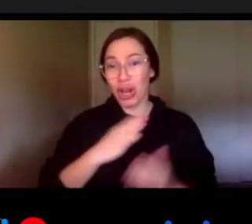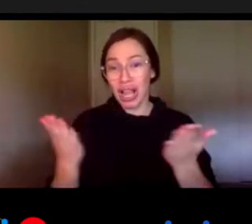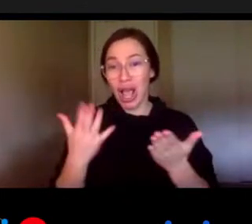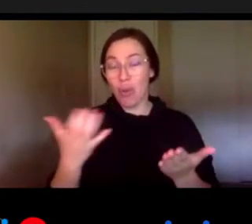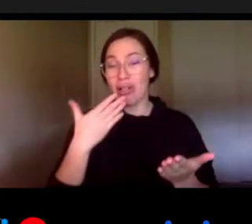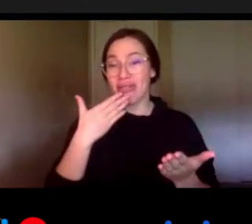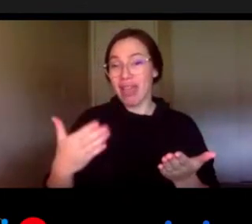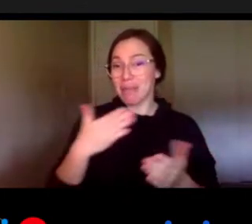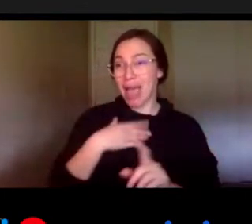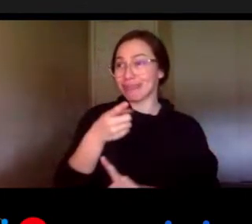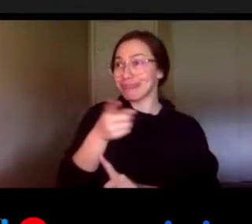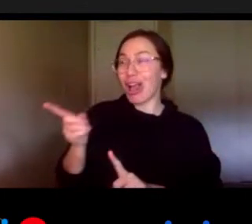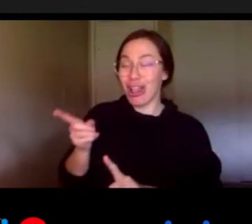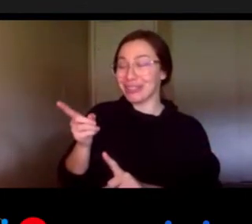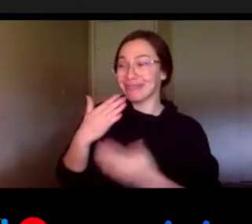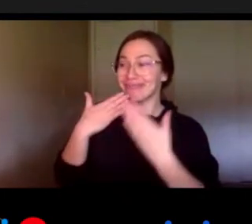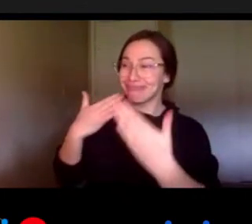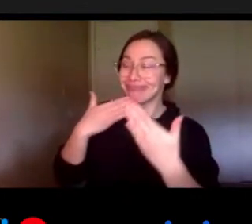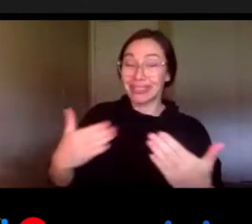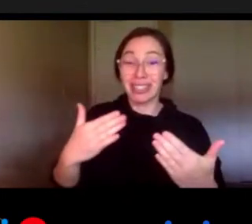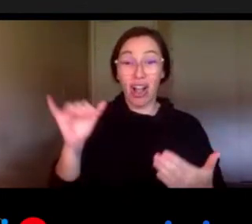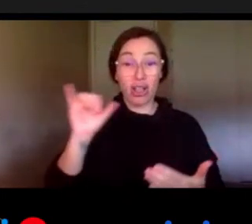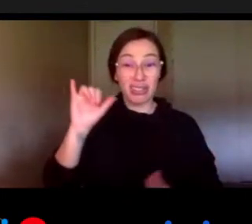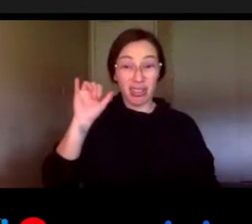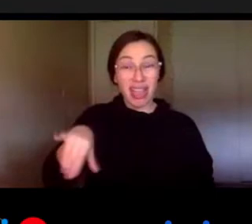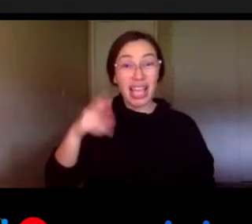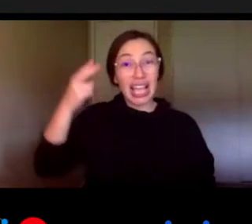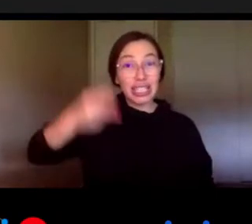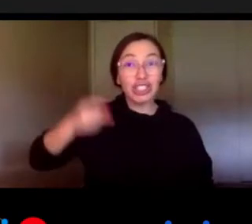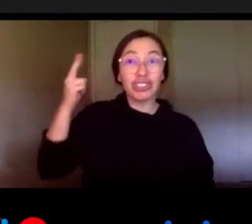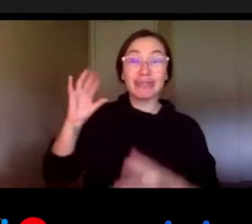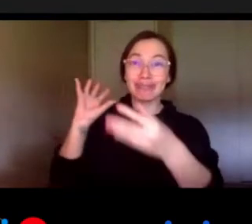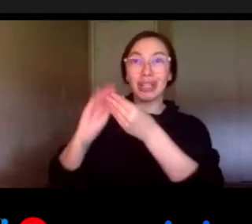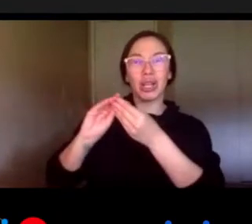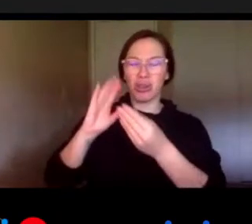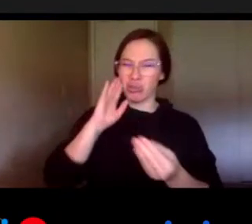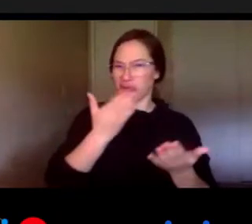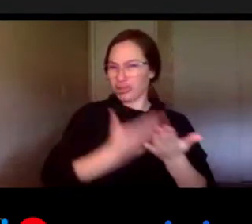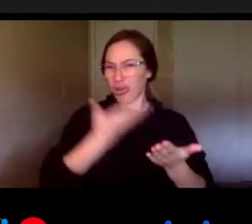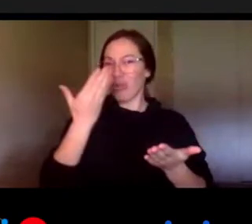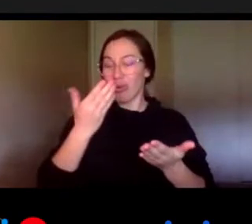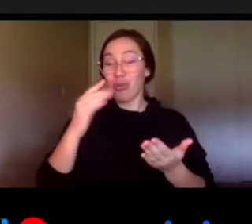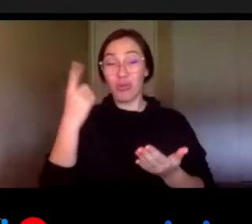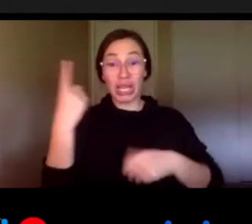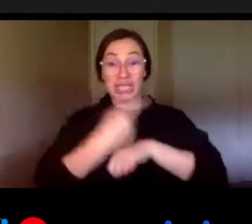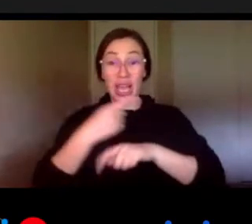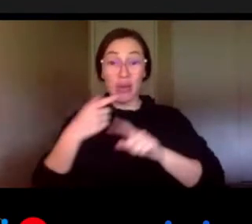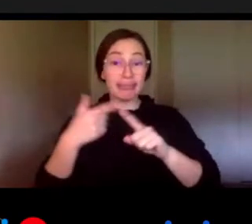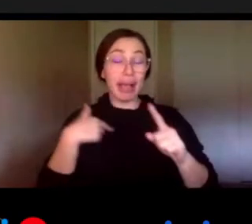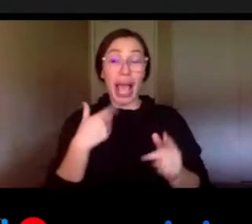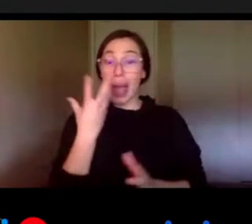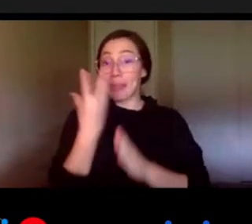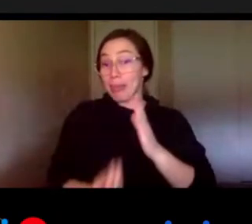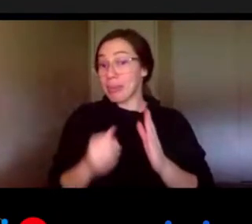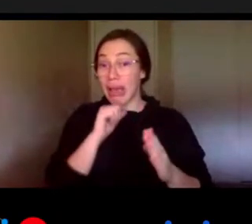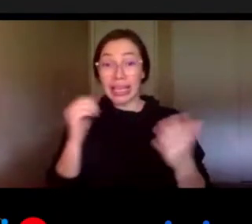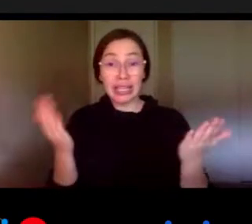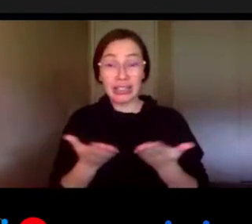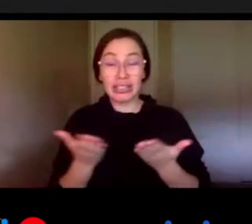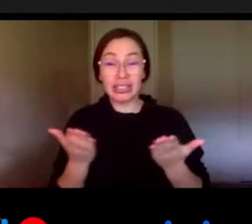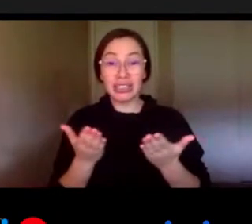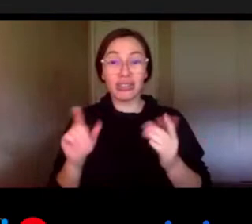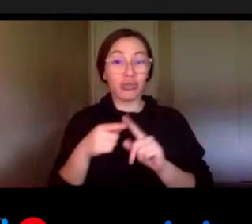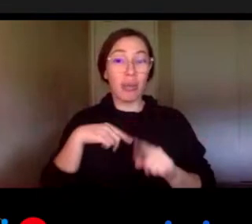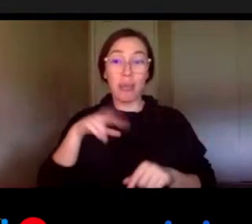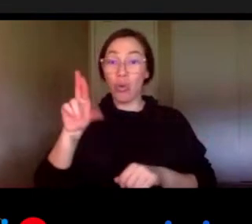colleagues for that. Also, the legacy, it'll show. One day when I'm not here, when